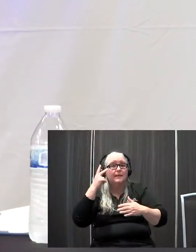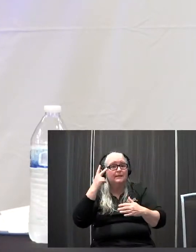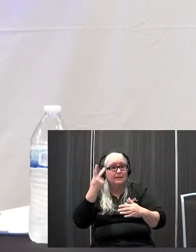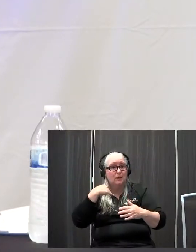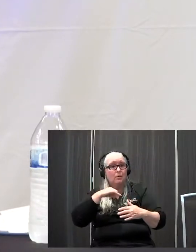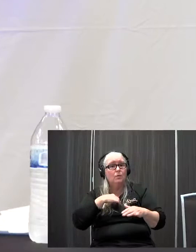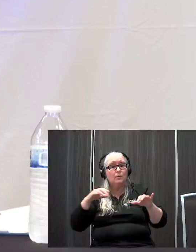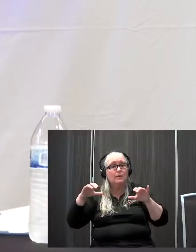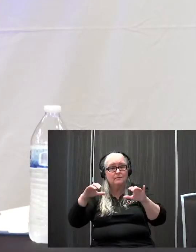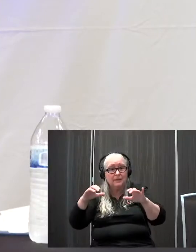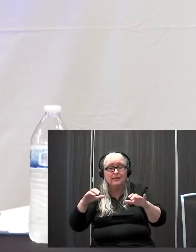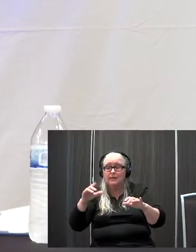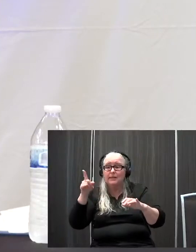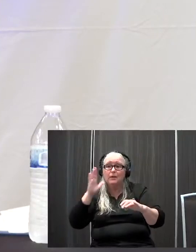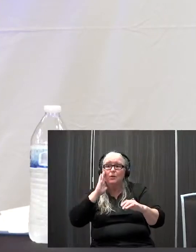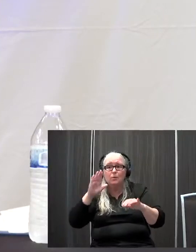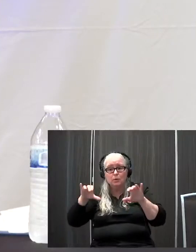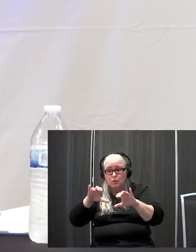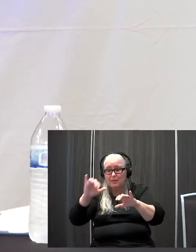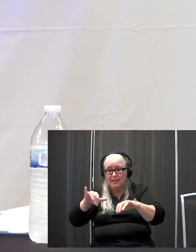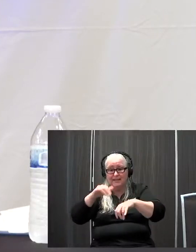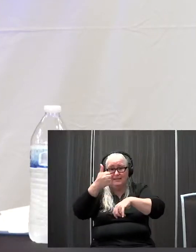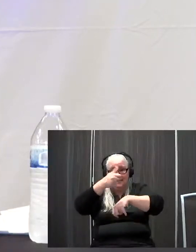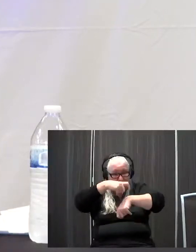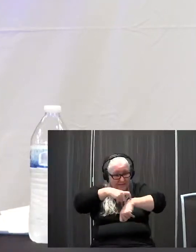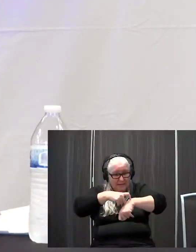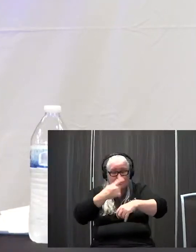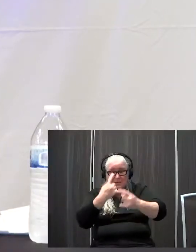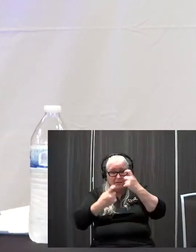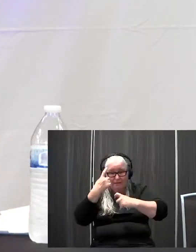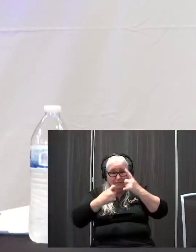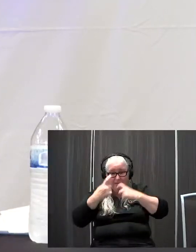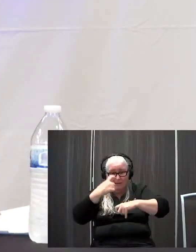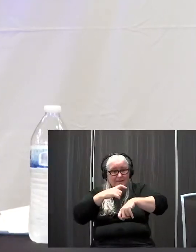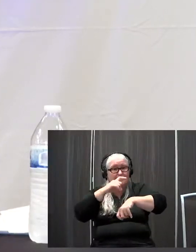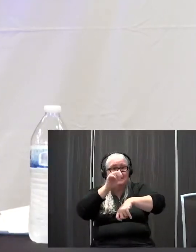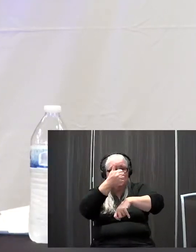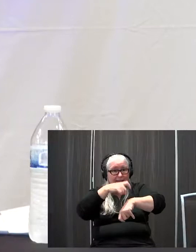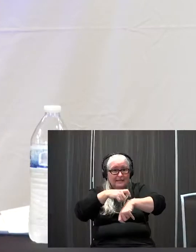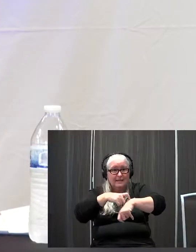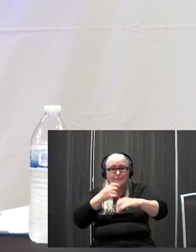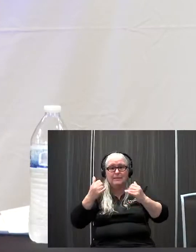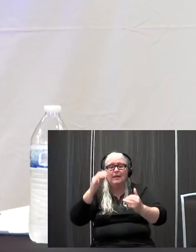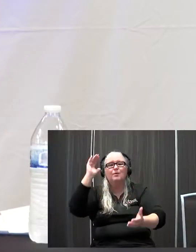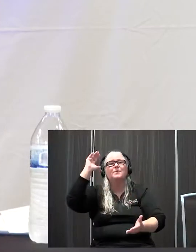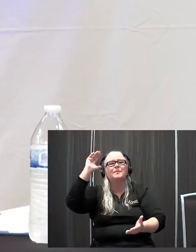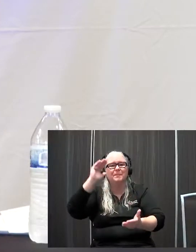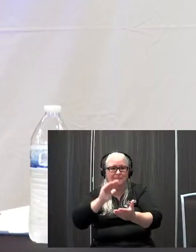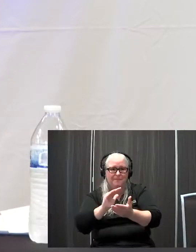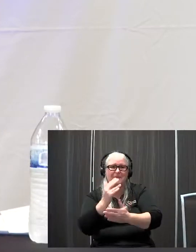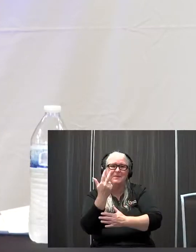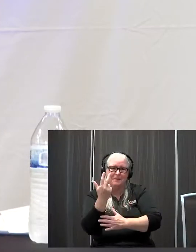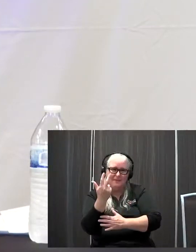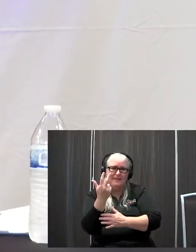really truly he would do it for about 10 times, I would say, and now we're probably down to 3, but this has been over